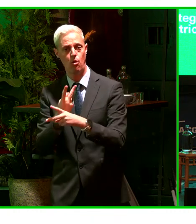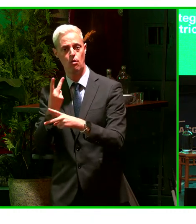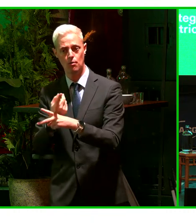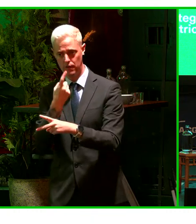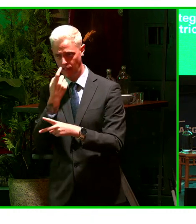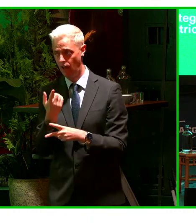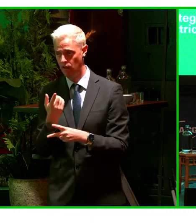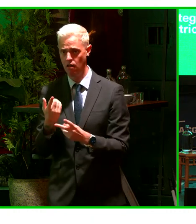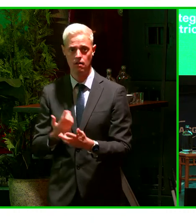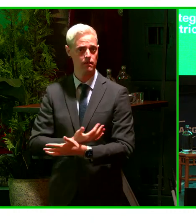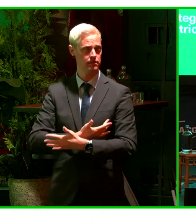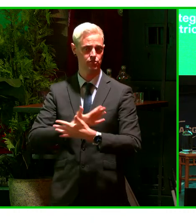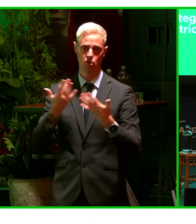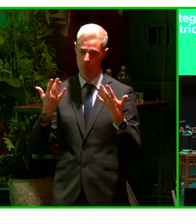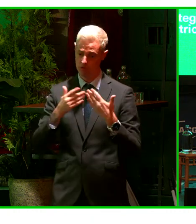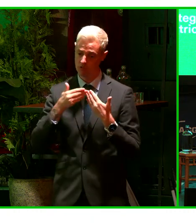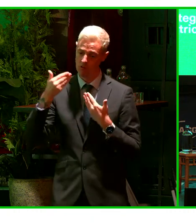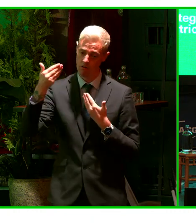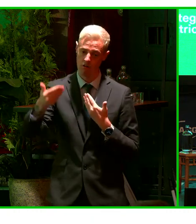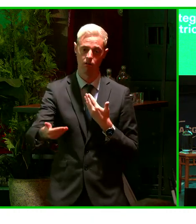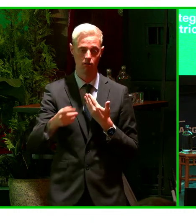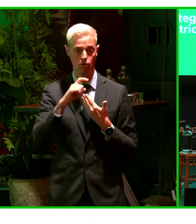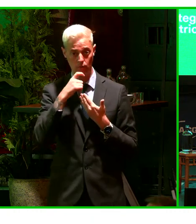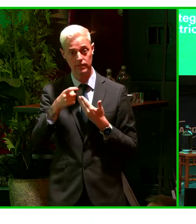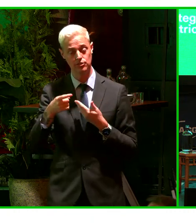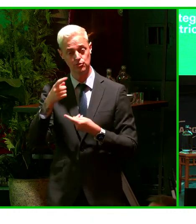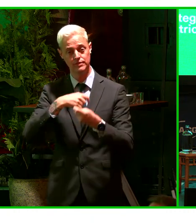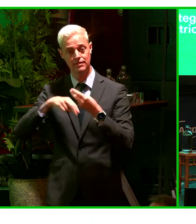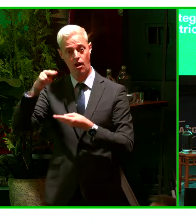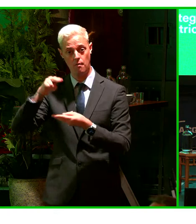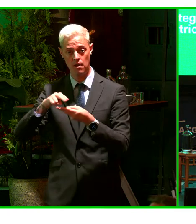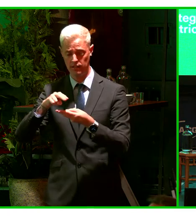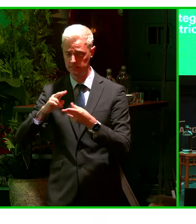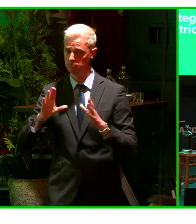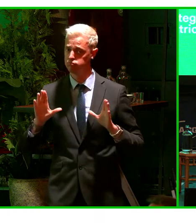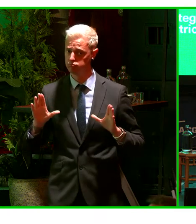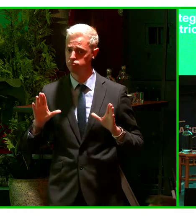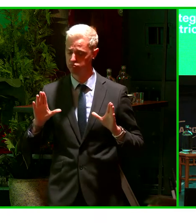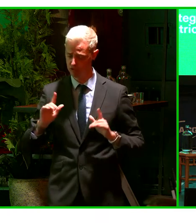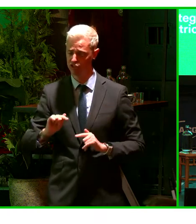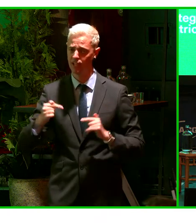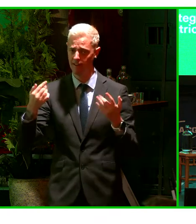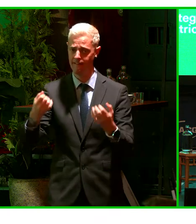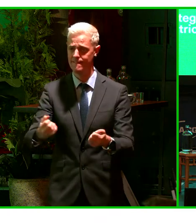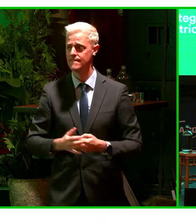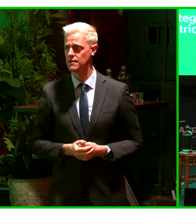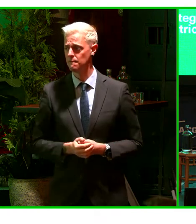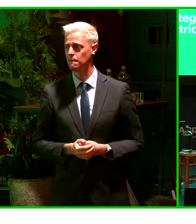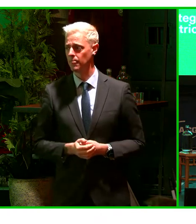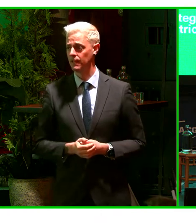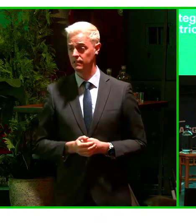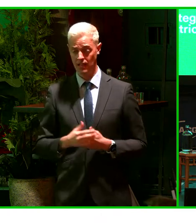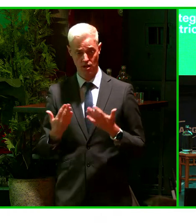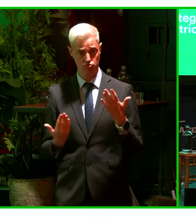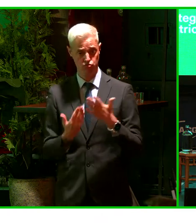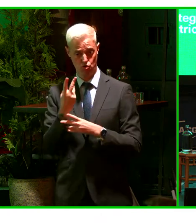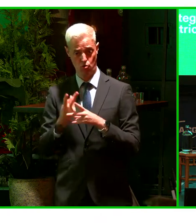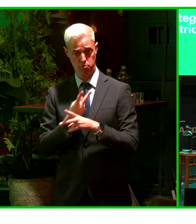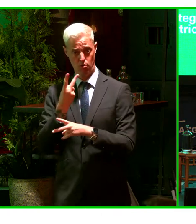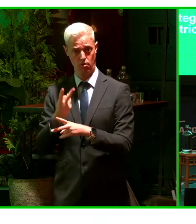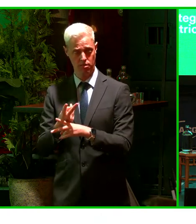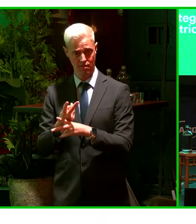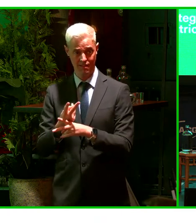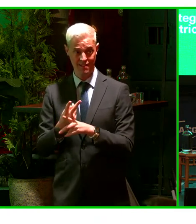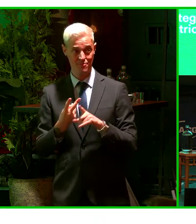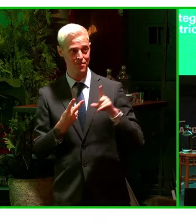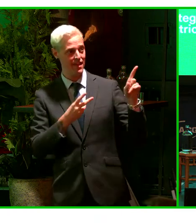the amount of renewables we're going to need to decarbonize that industry. It's a massive, massive challenge. Renewables are great, but when the wind doesn't blow